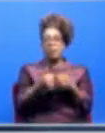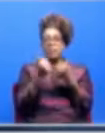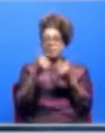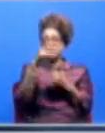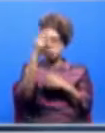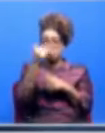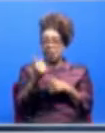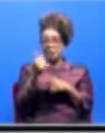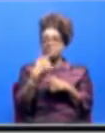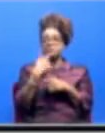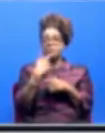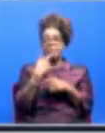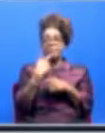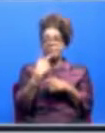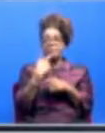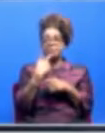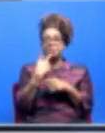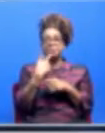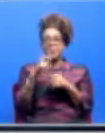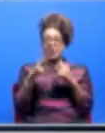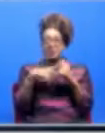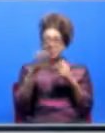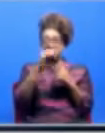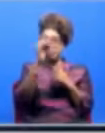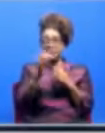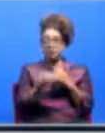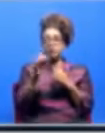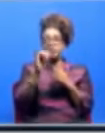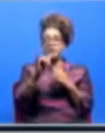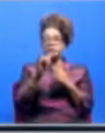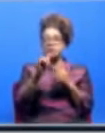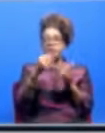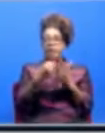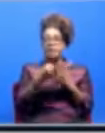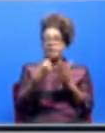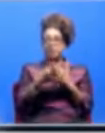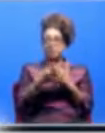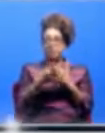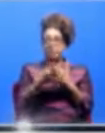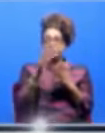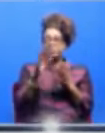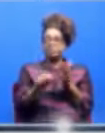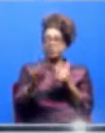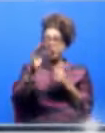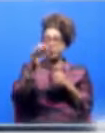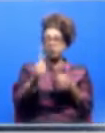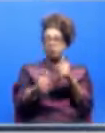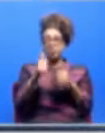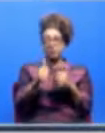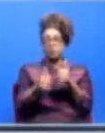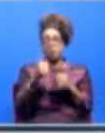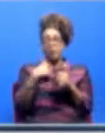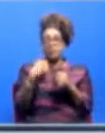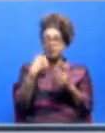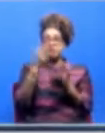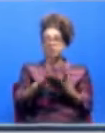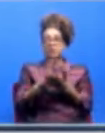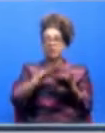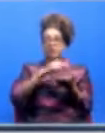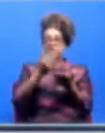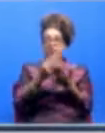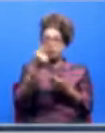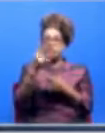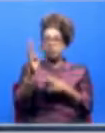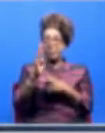And that's why, as you rightly say, you find that about 70% of this fund is less than 5,000. For the cash which we have received in the trust fund, the